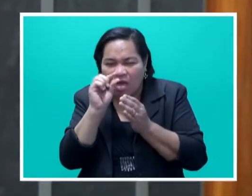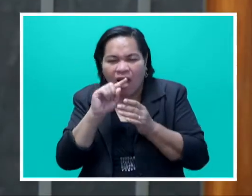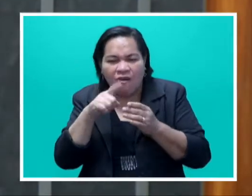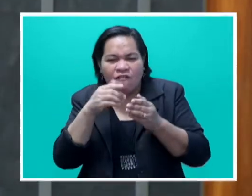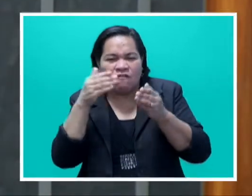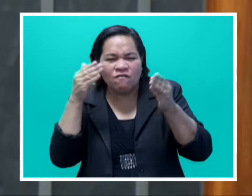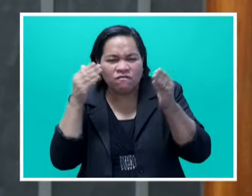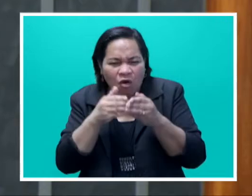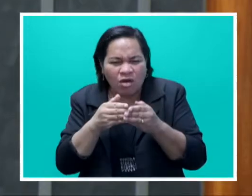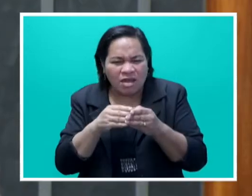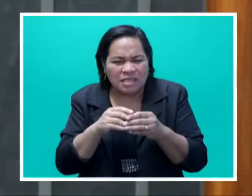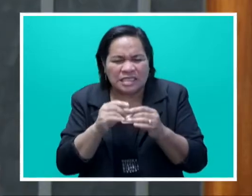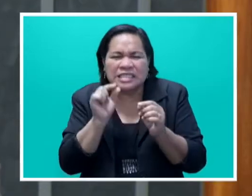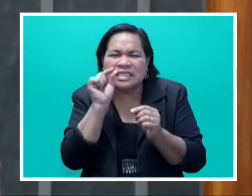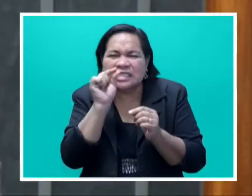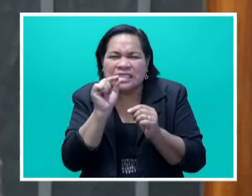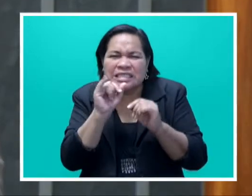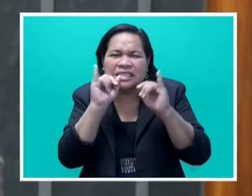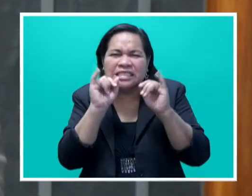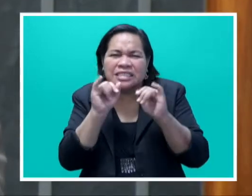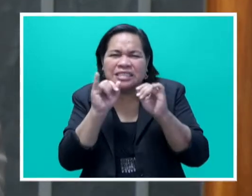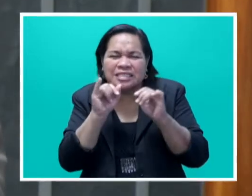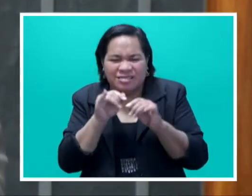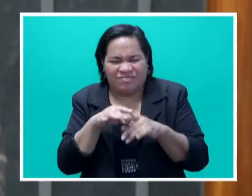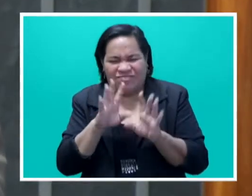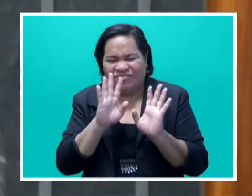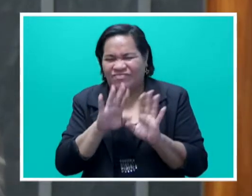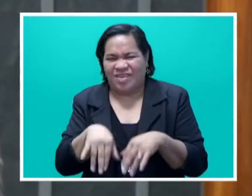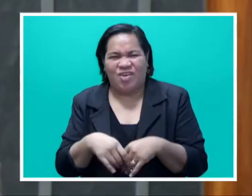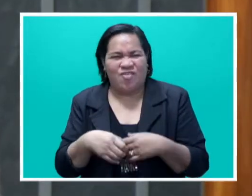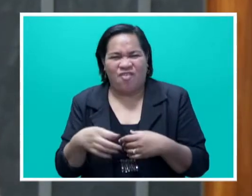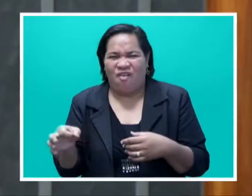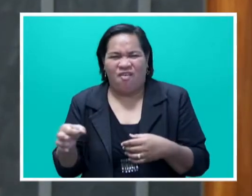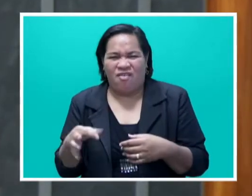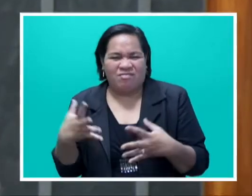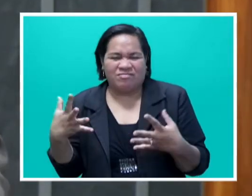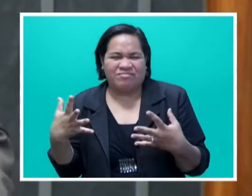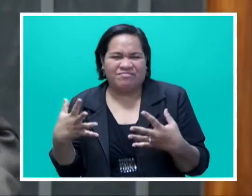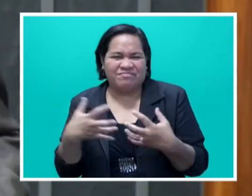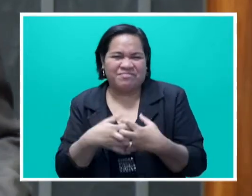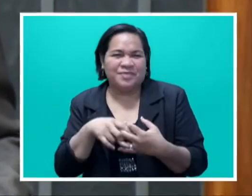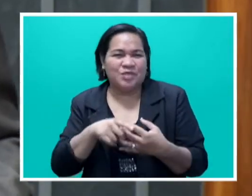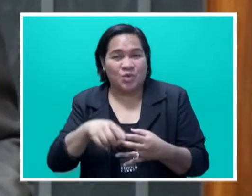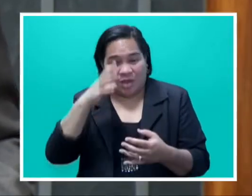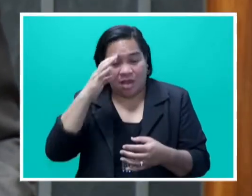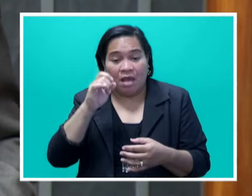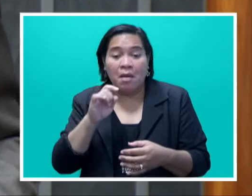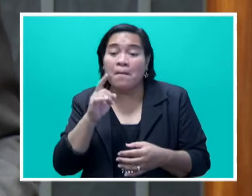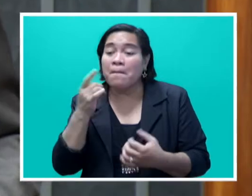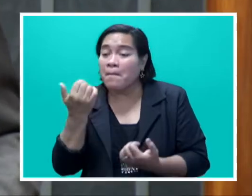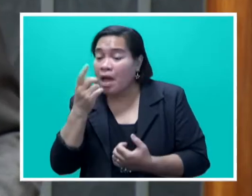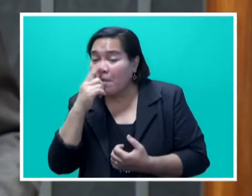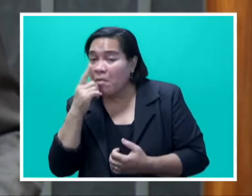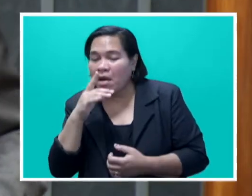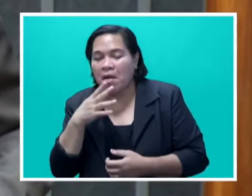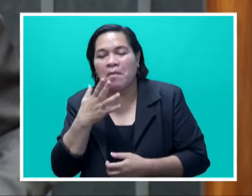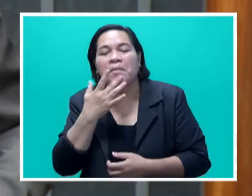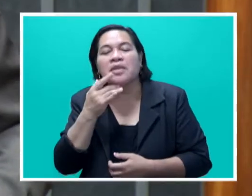little issues of little relevance to the nation, pretending to be leaders be given the time of the